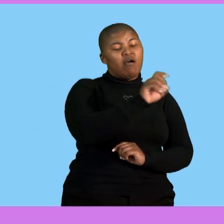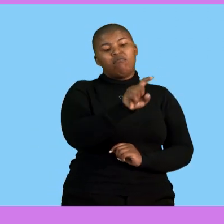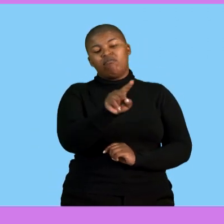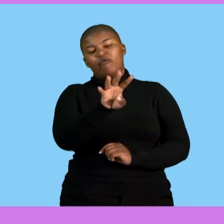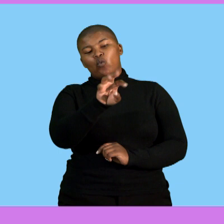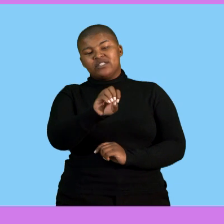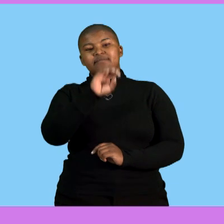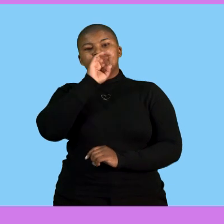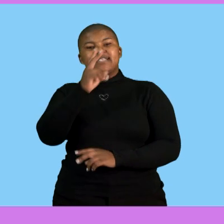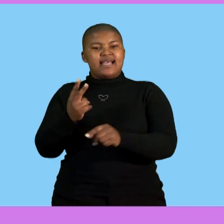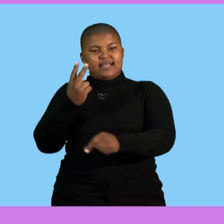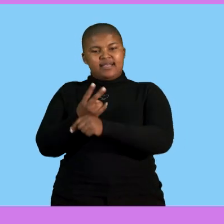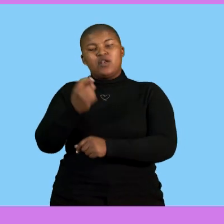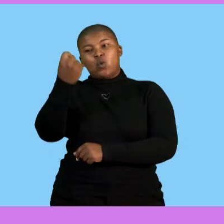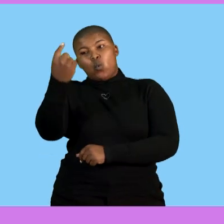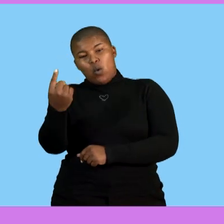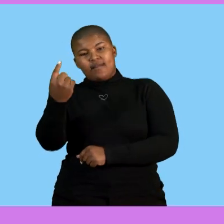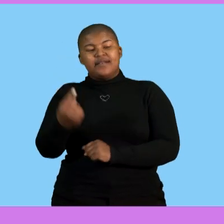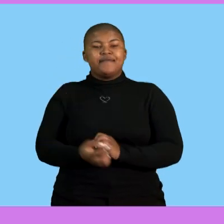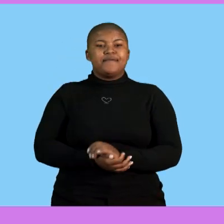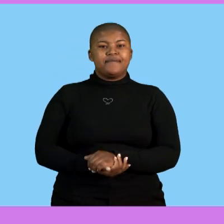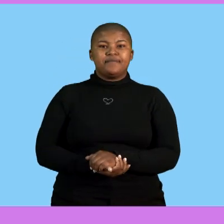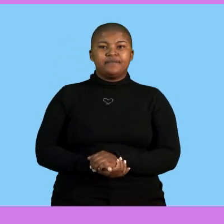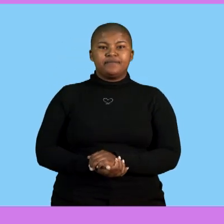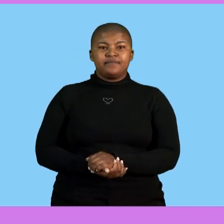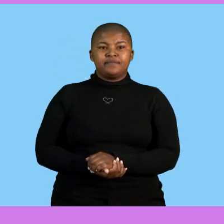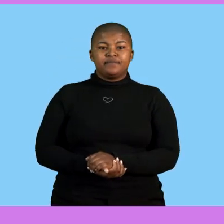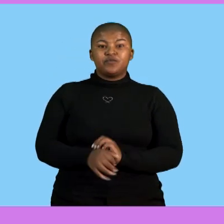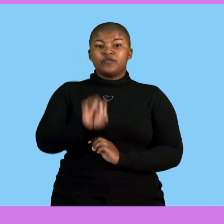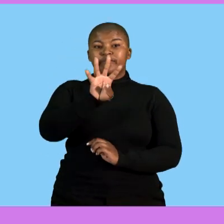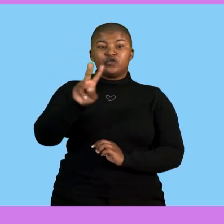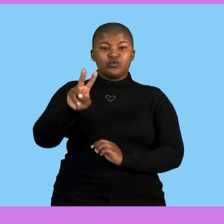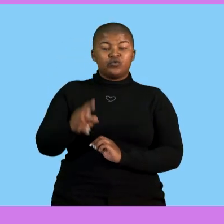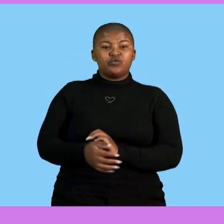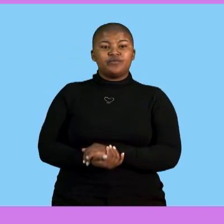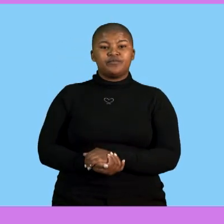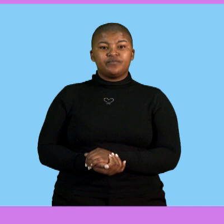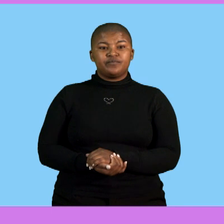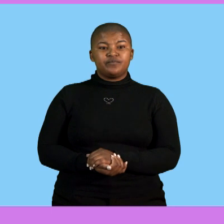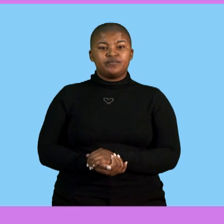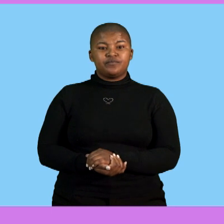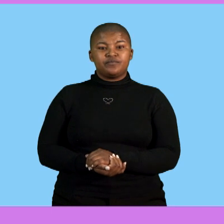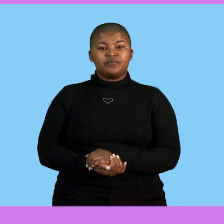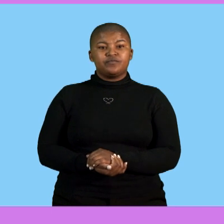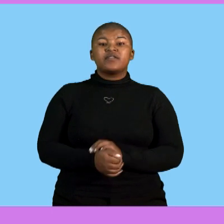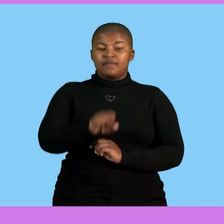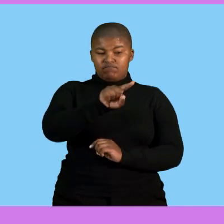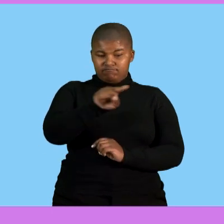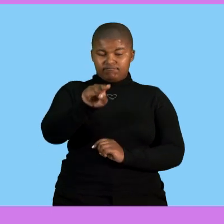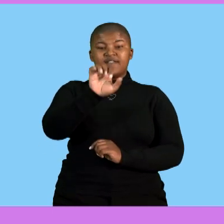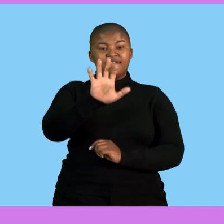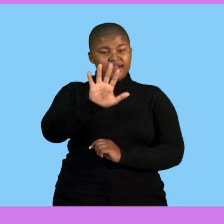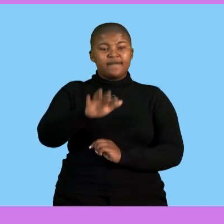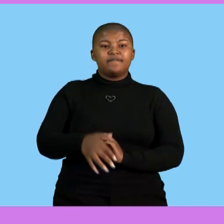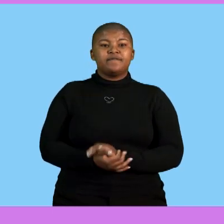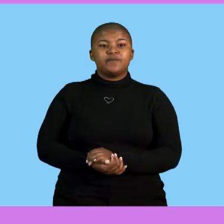and 40. So we'll start 1 stroke. Then we have 42. Then this will make it a